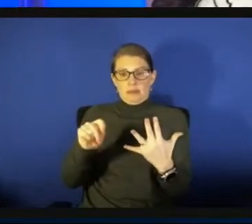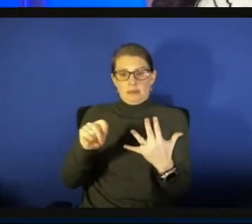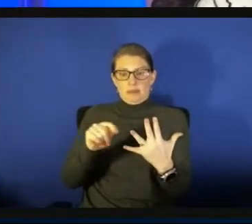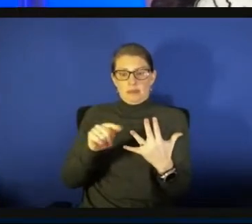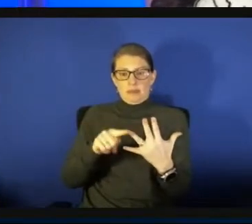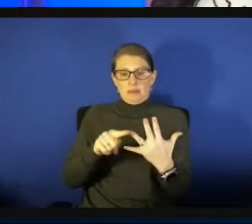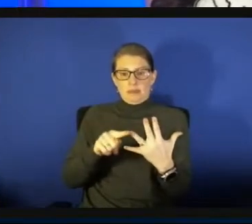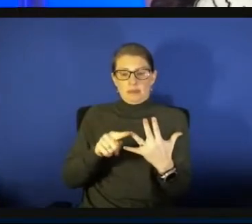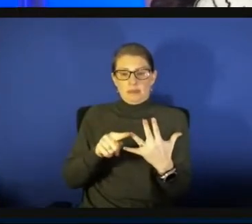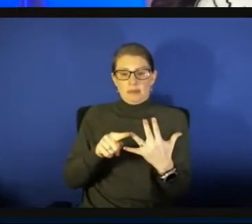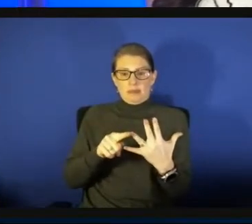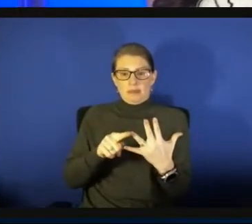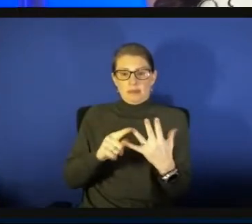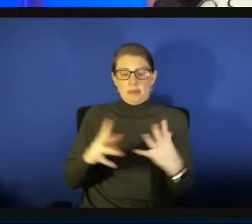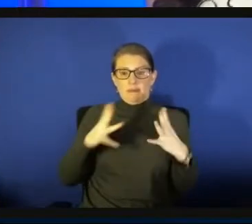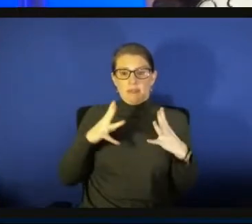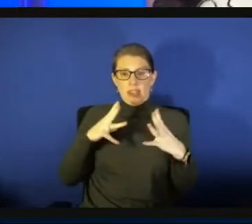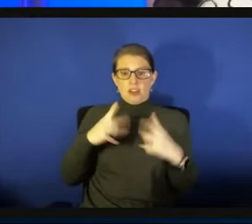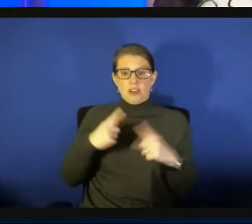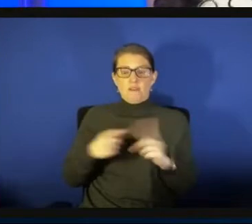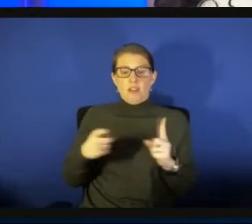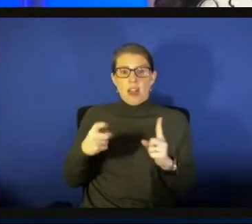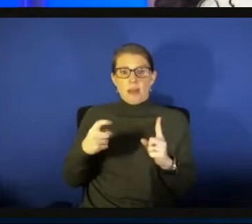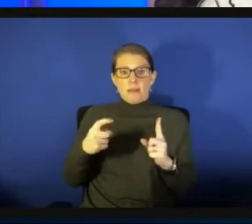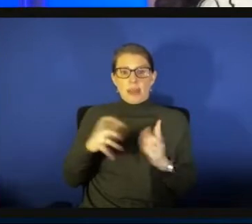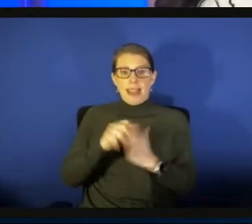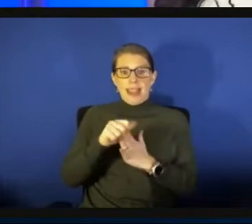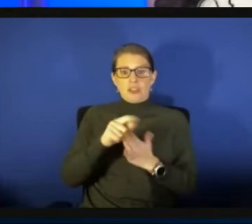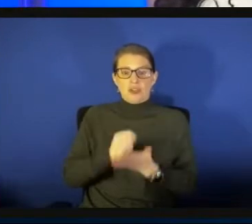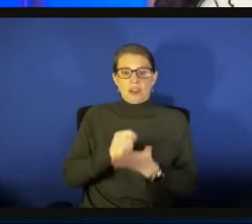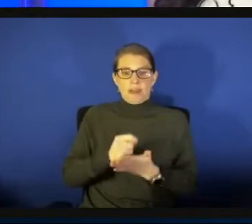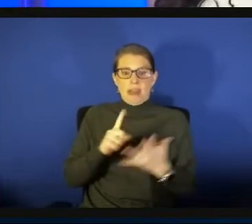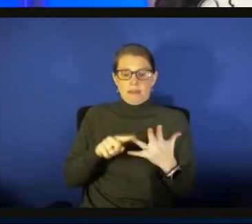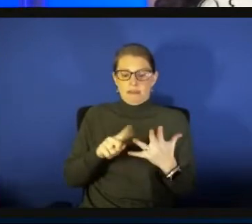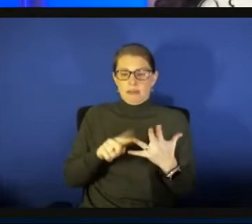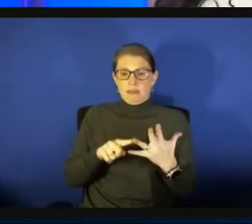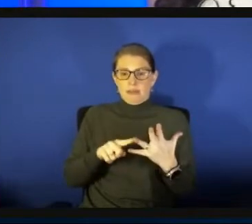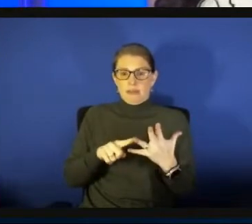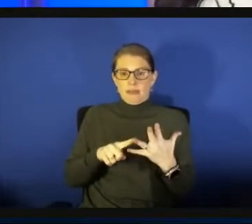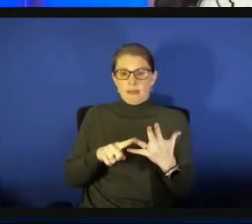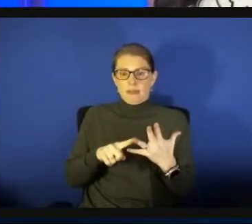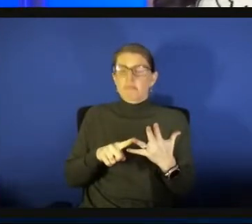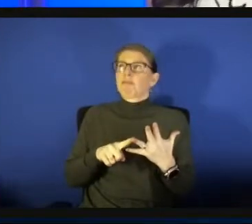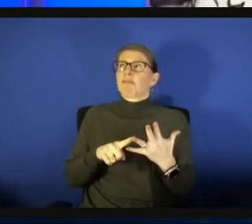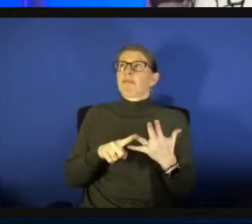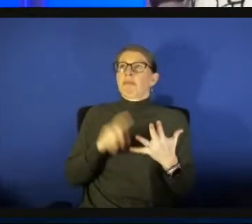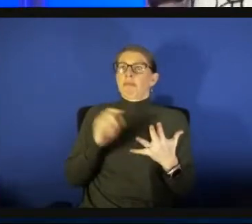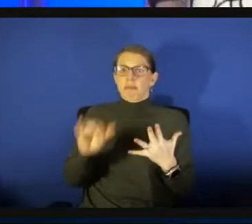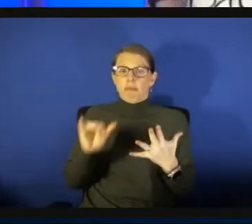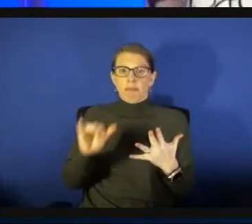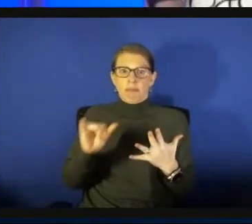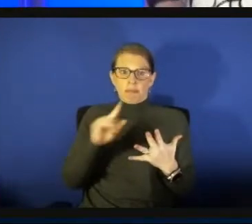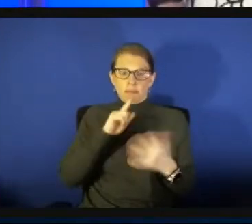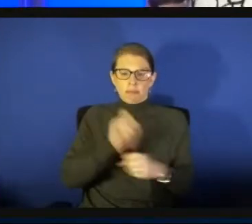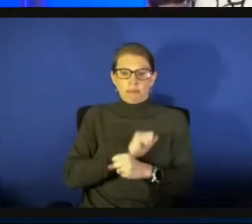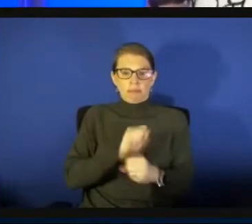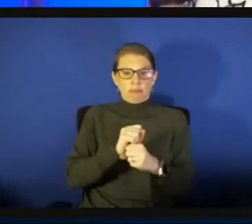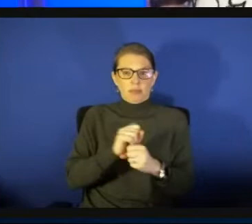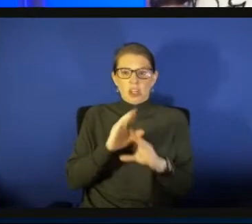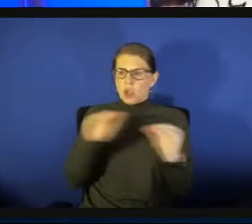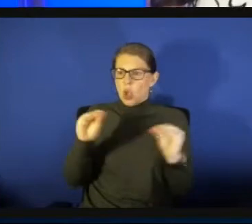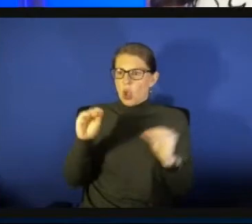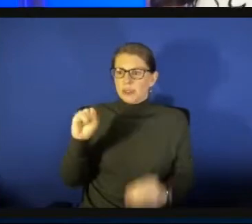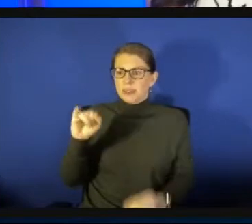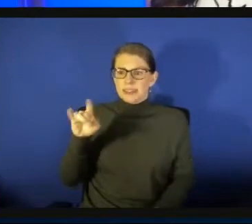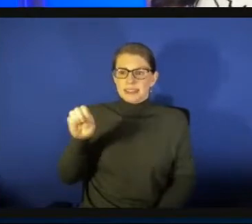be a vacation from cancer treatments. And I thought that was, it really was. There was absolutely no side